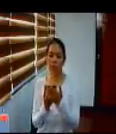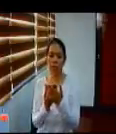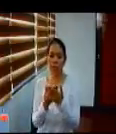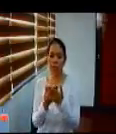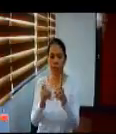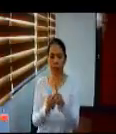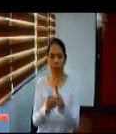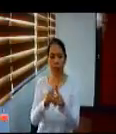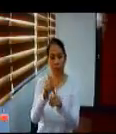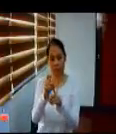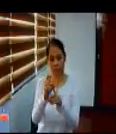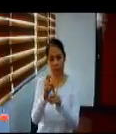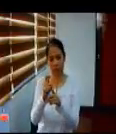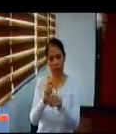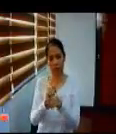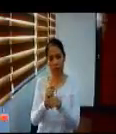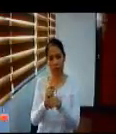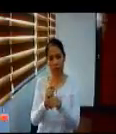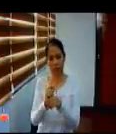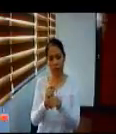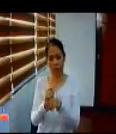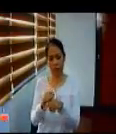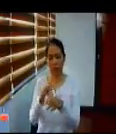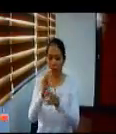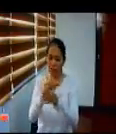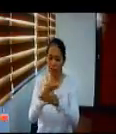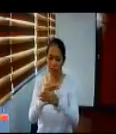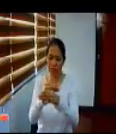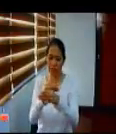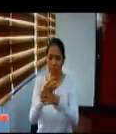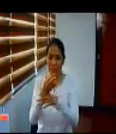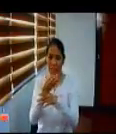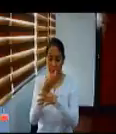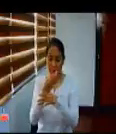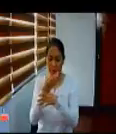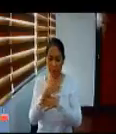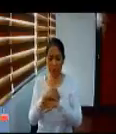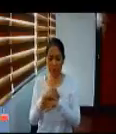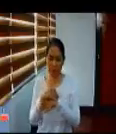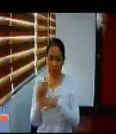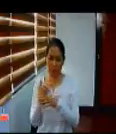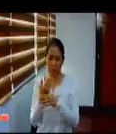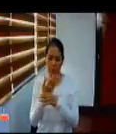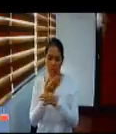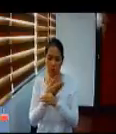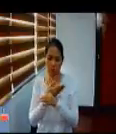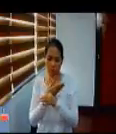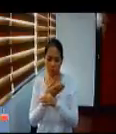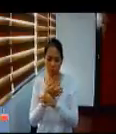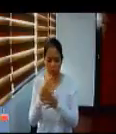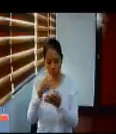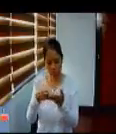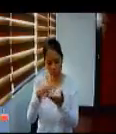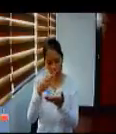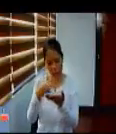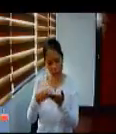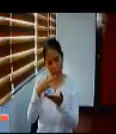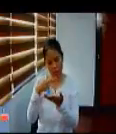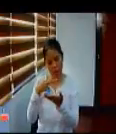temperatures, it manufactures food. Okay. Of course, our interest for rice would be manufacture